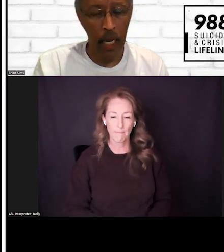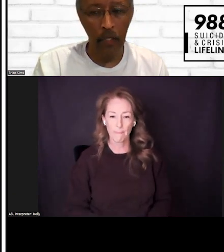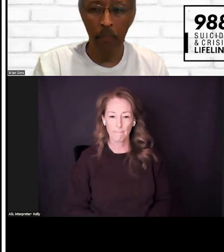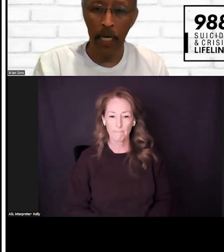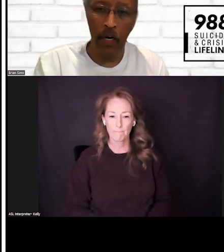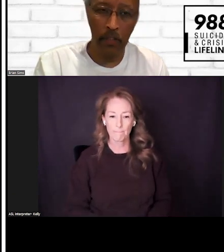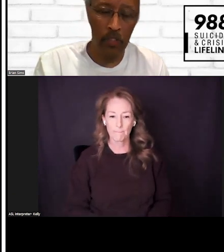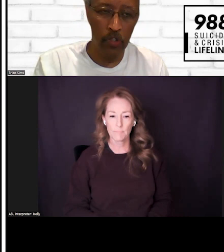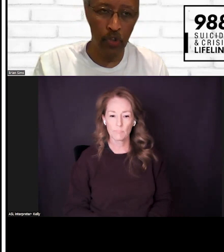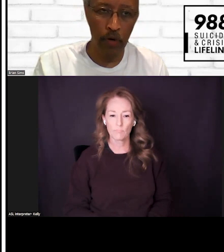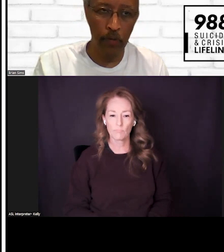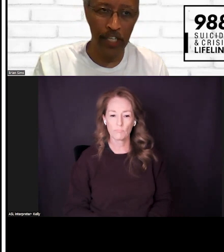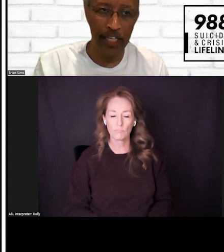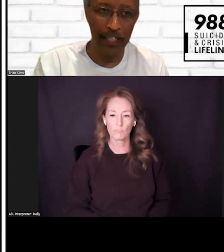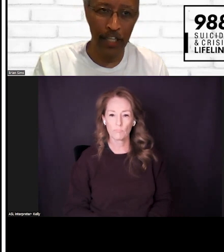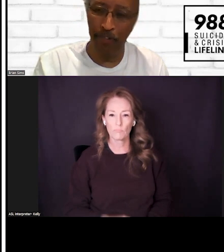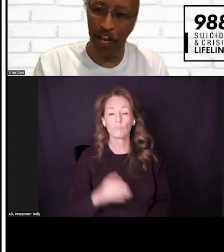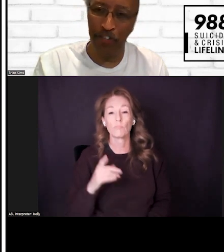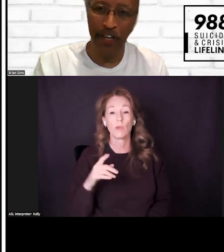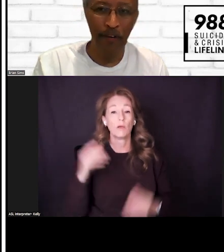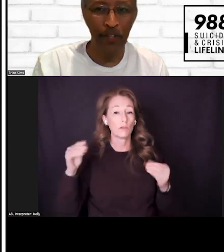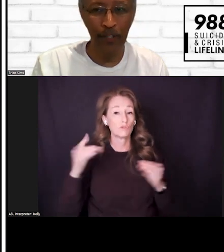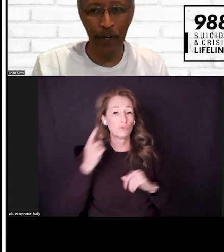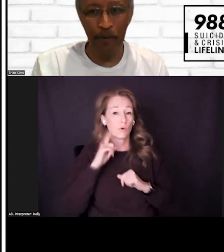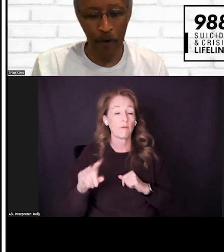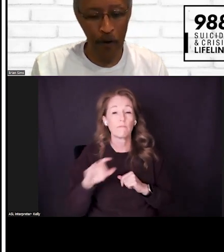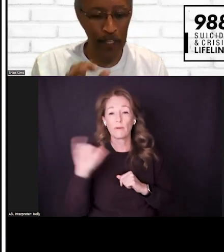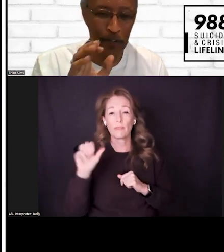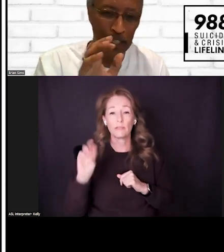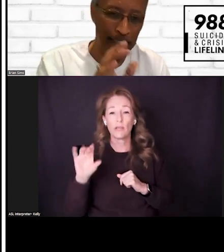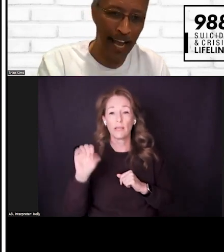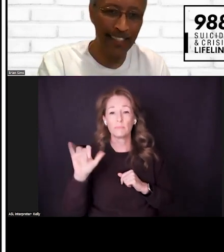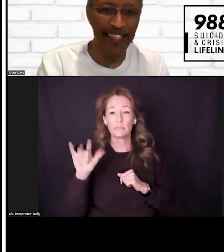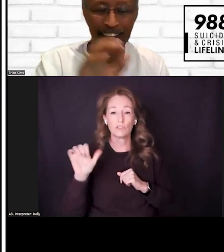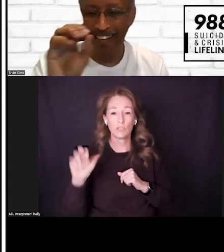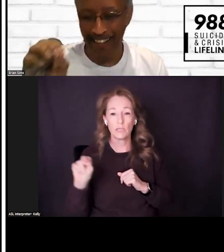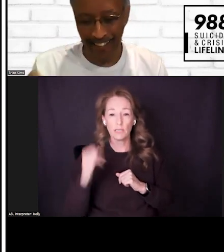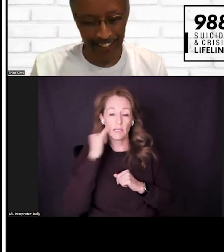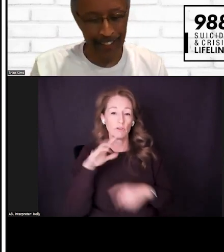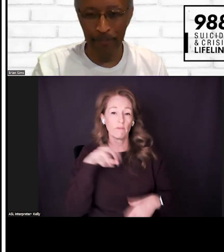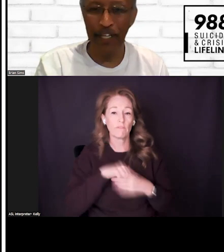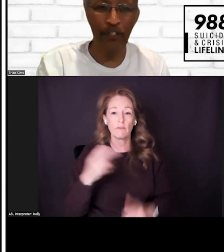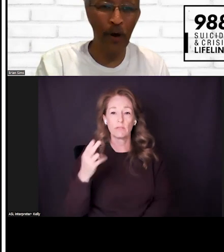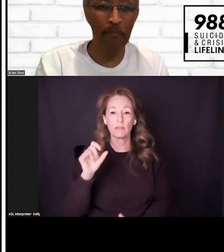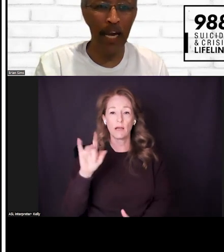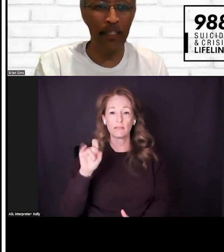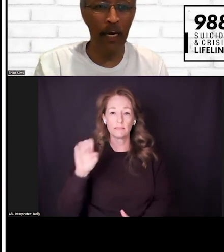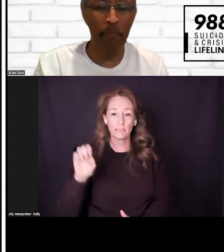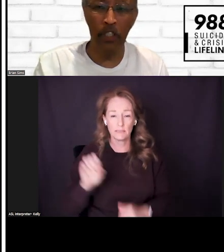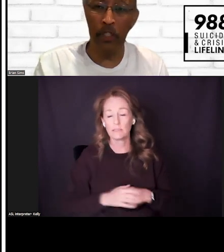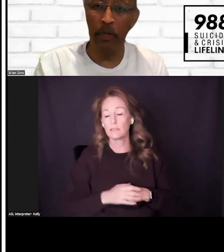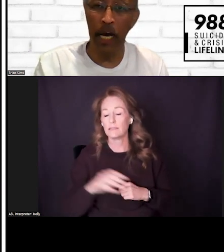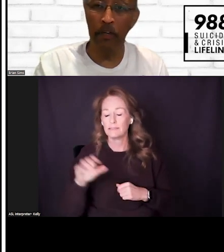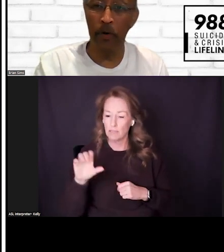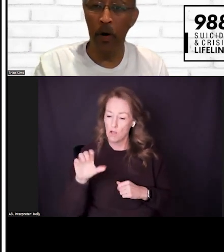And again, about our store for the jam session, for those that are involved in a crisis hot seat, this is something that you'll automatically get,